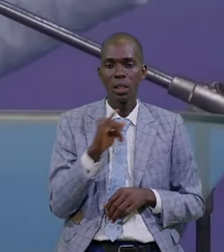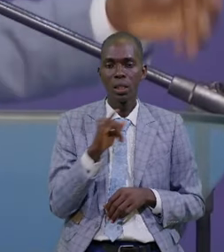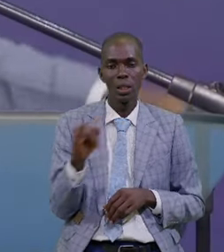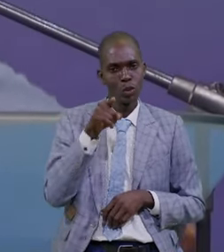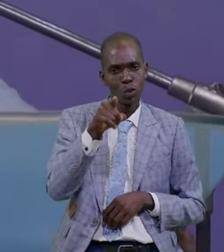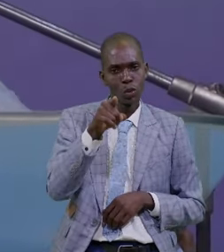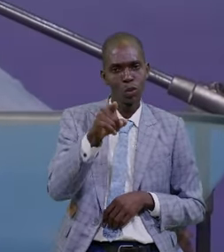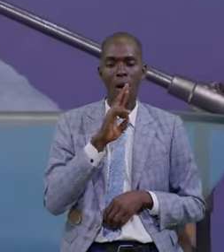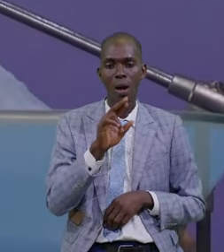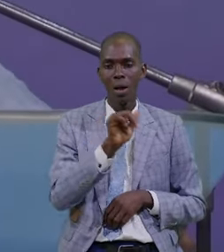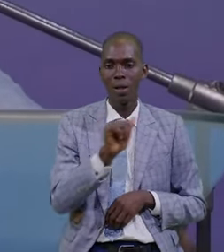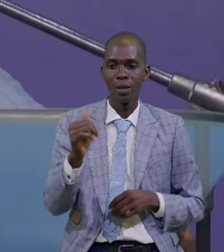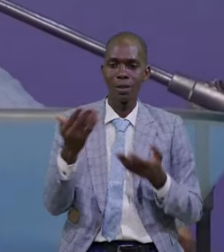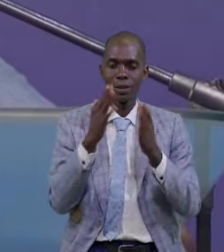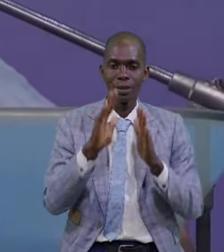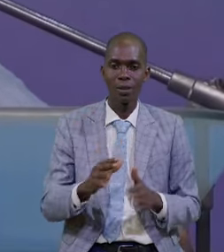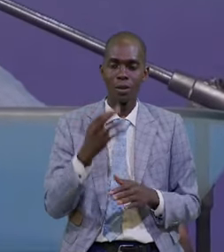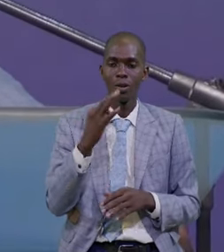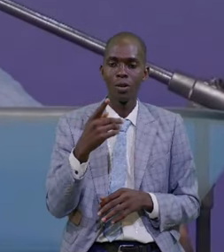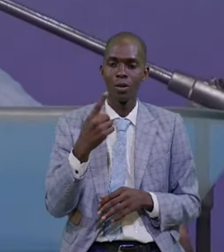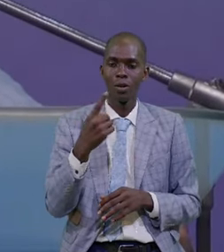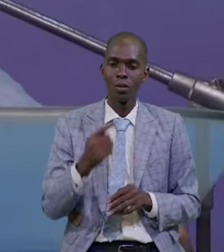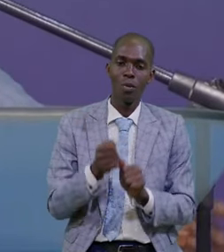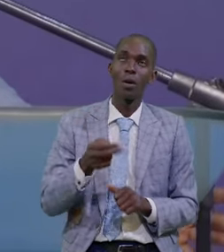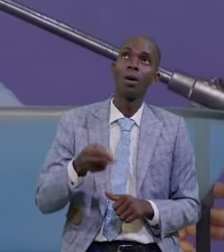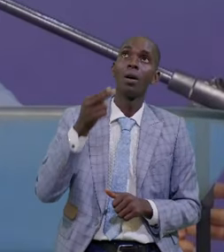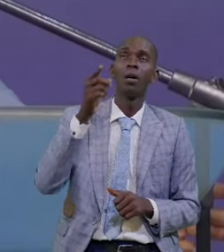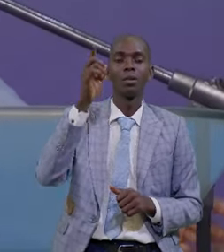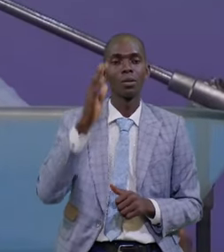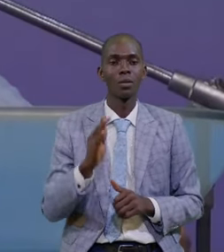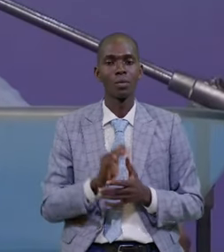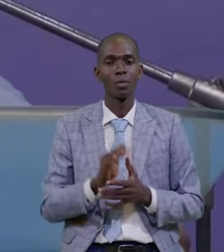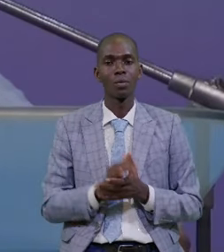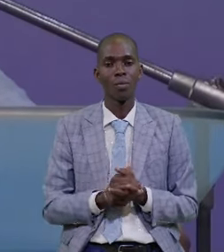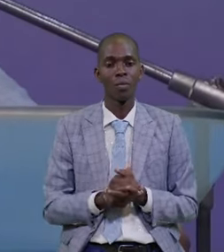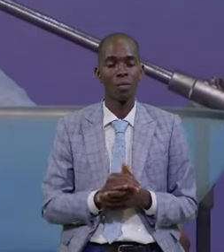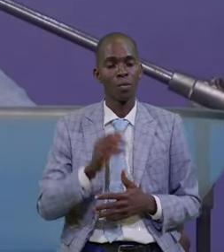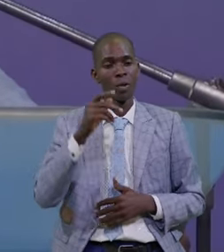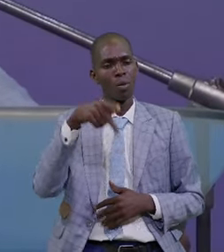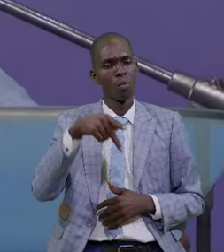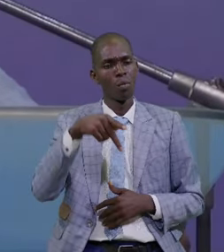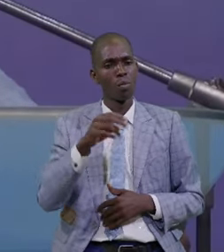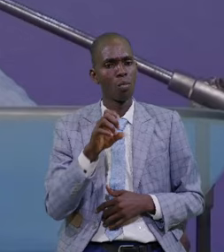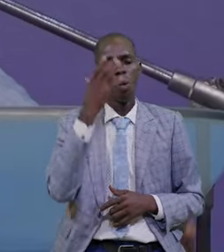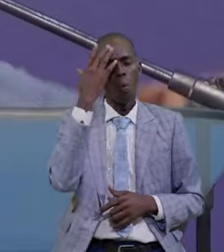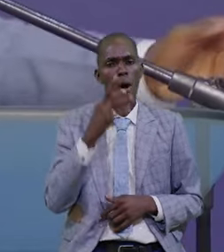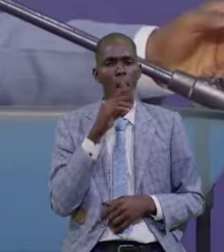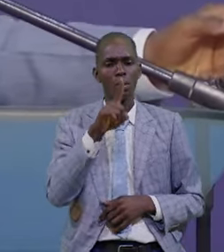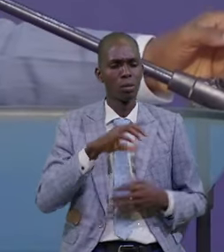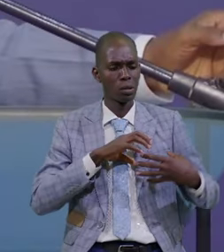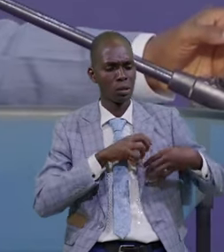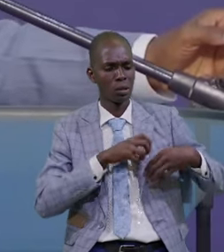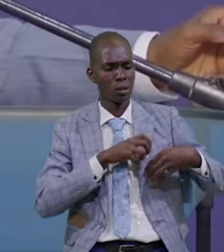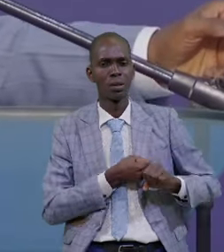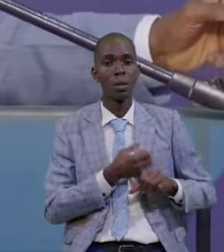servant of the Most High God. Paul, why are you grieved?